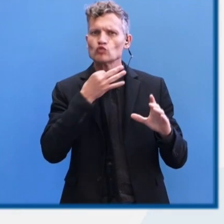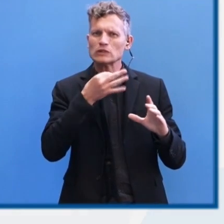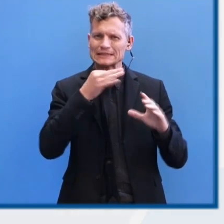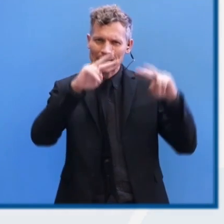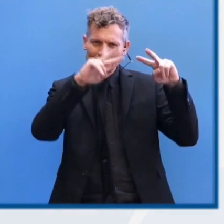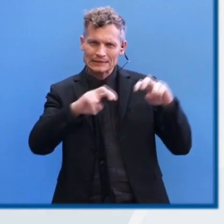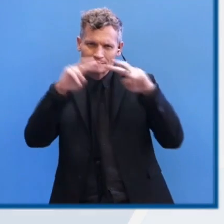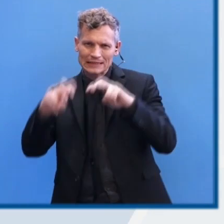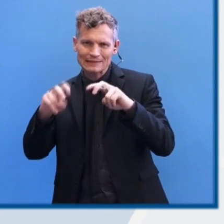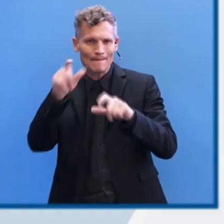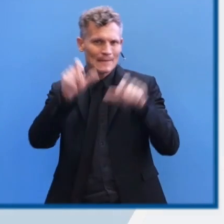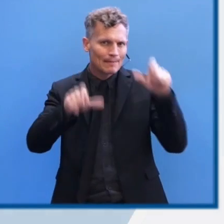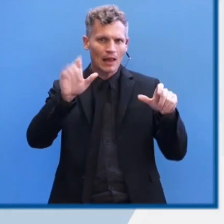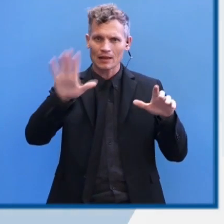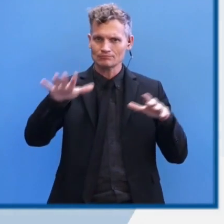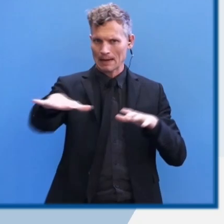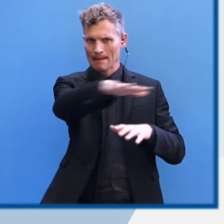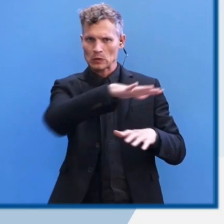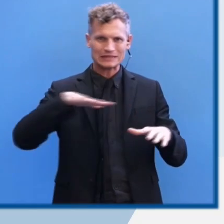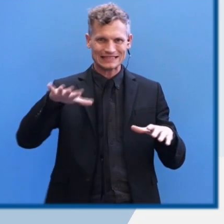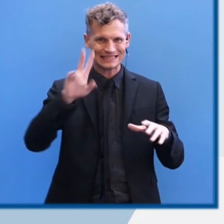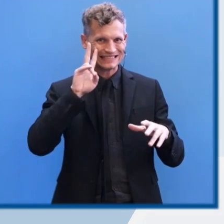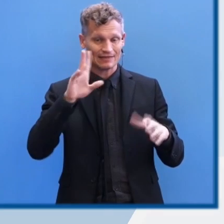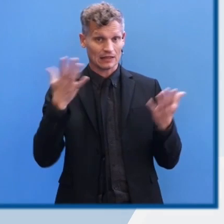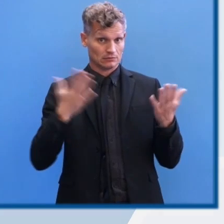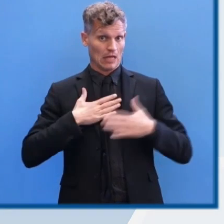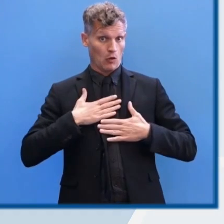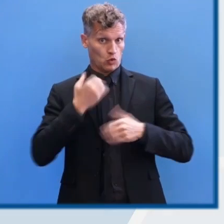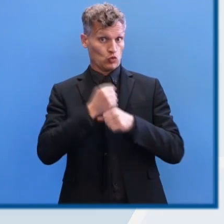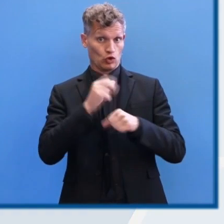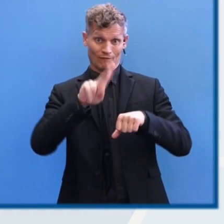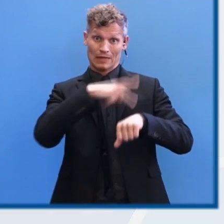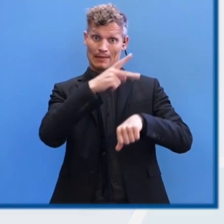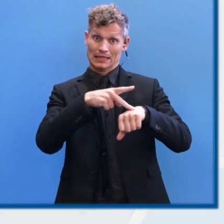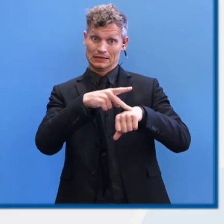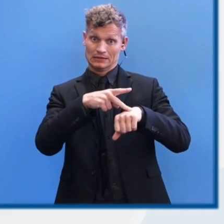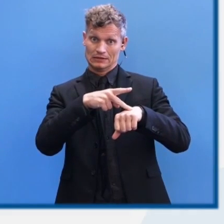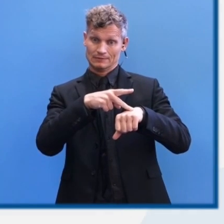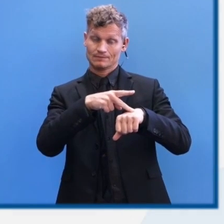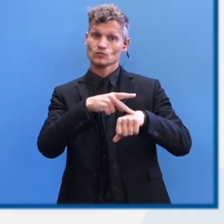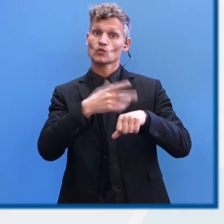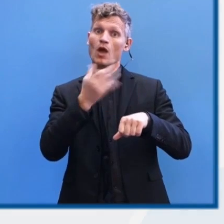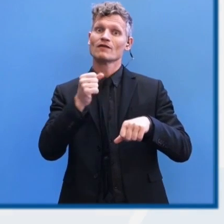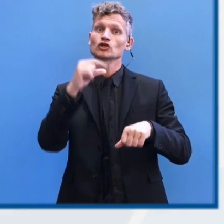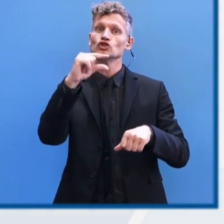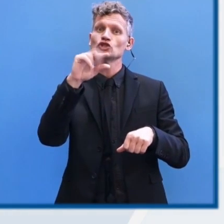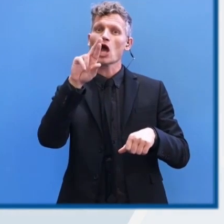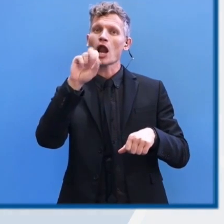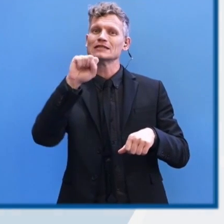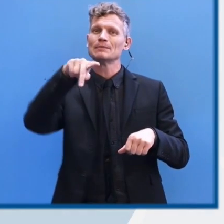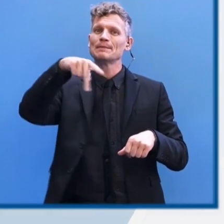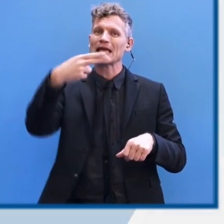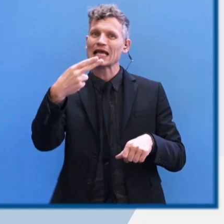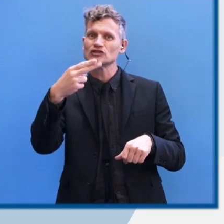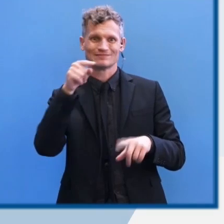of the community. And that is what we are doing in the Philippines. We have this GRS PH, wherein this is the one